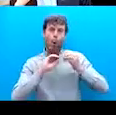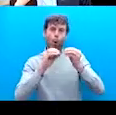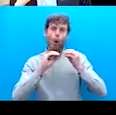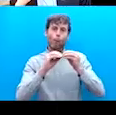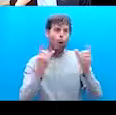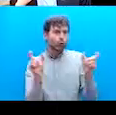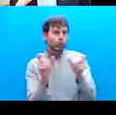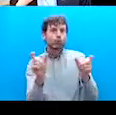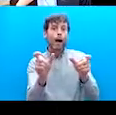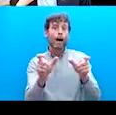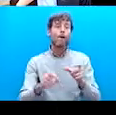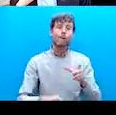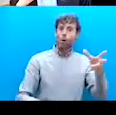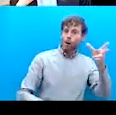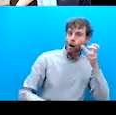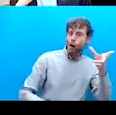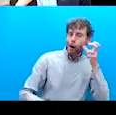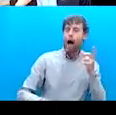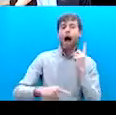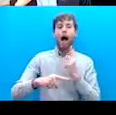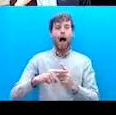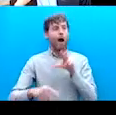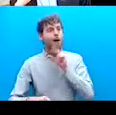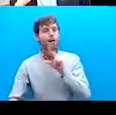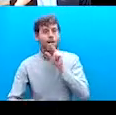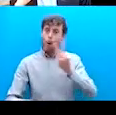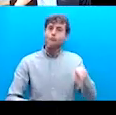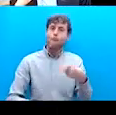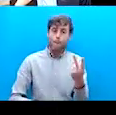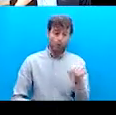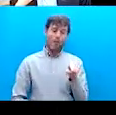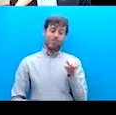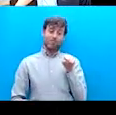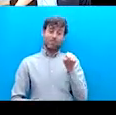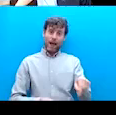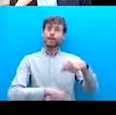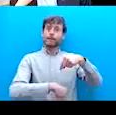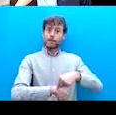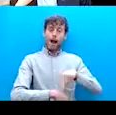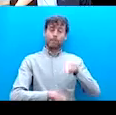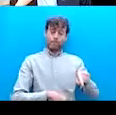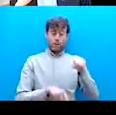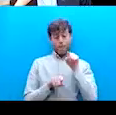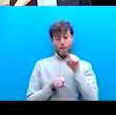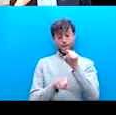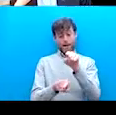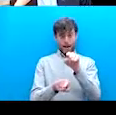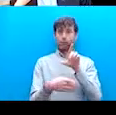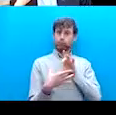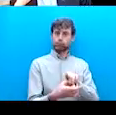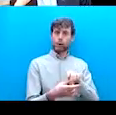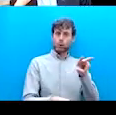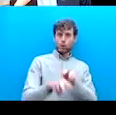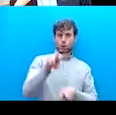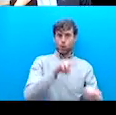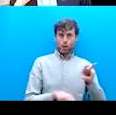and productive language, which is an indication that the parallel architecture might then be in place. So we tested Norwegian children